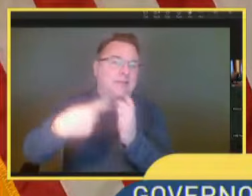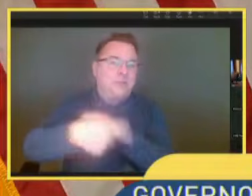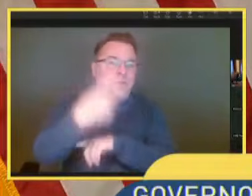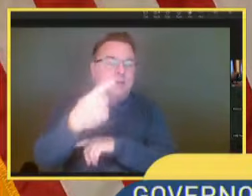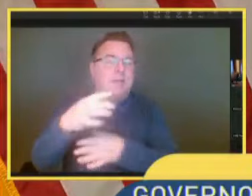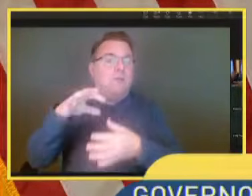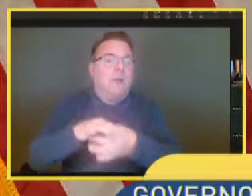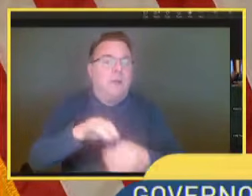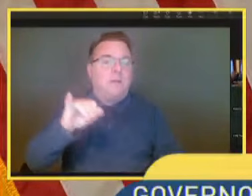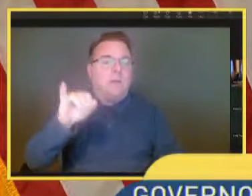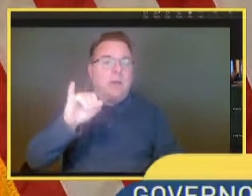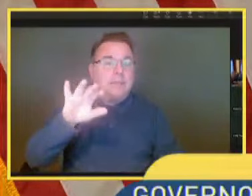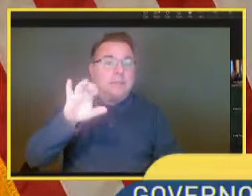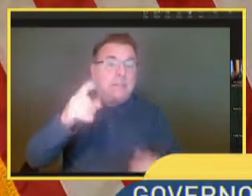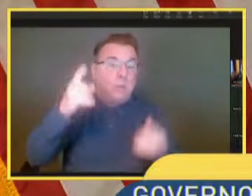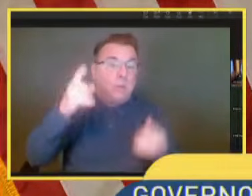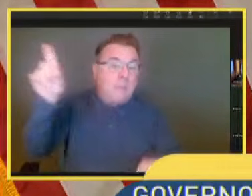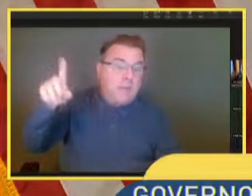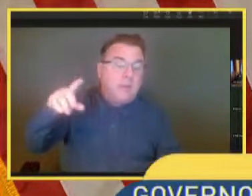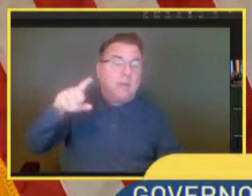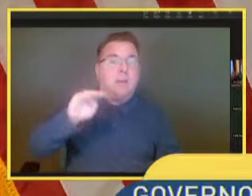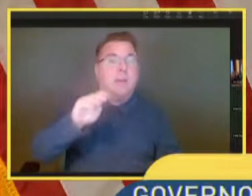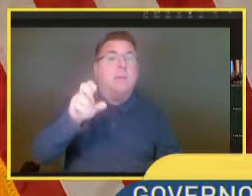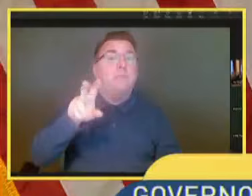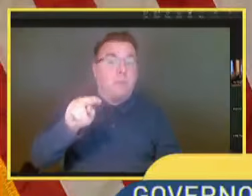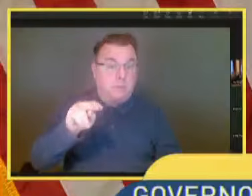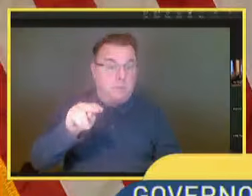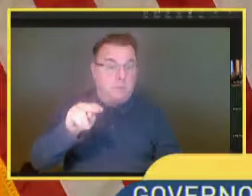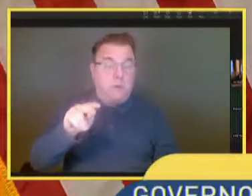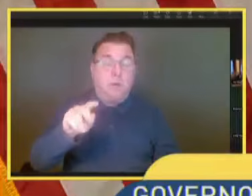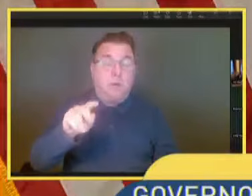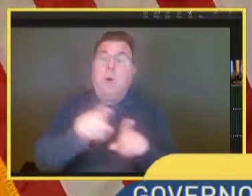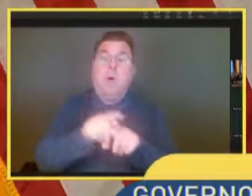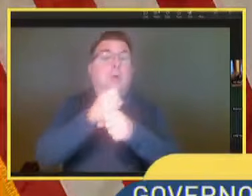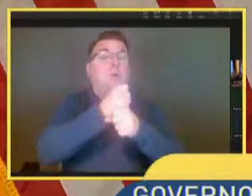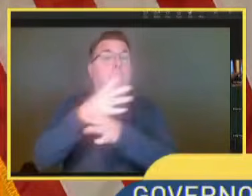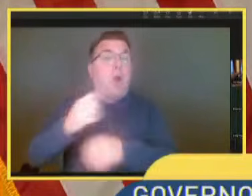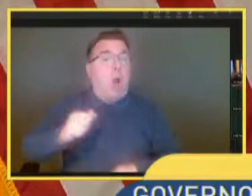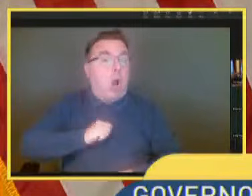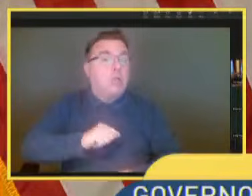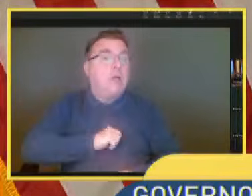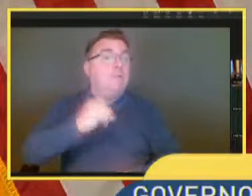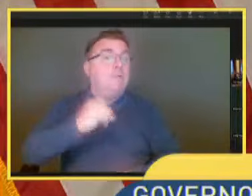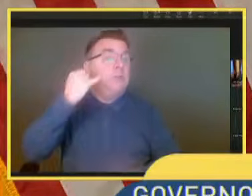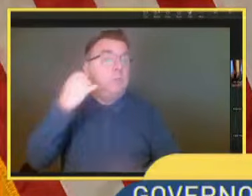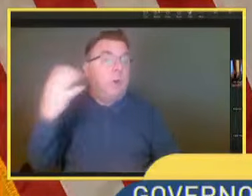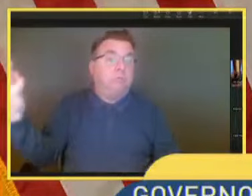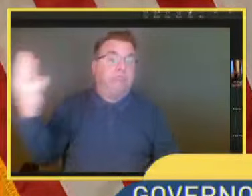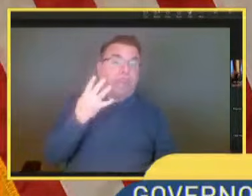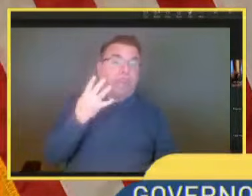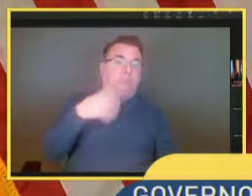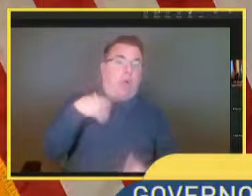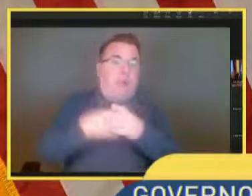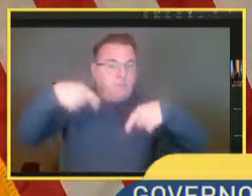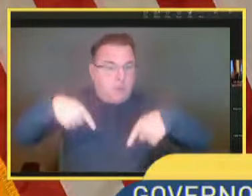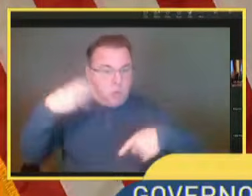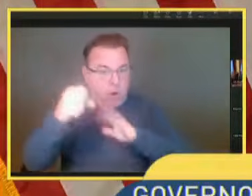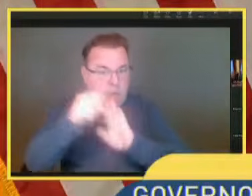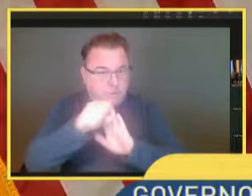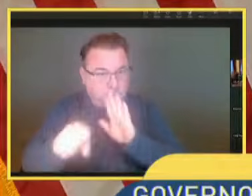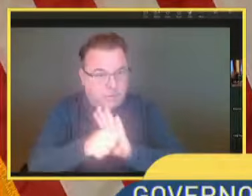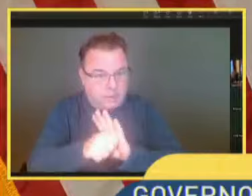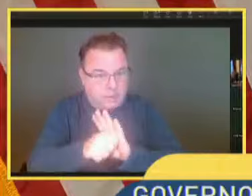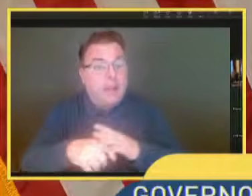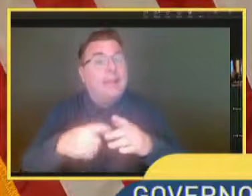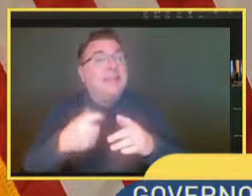and our preparations in case a similar ICE presence comes to Washington State. Then, of course, there was another death at